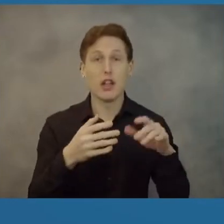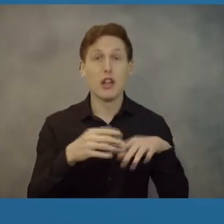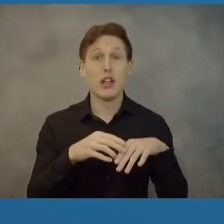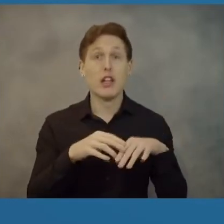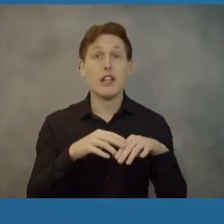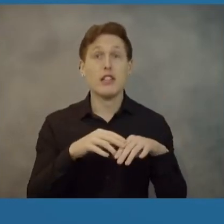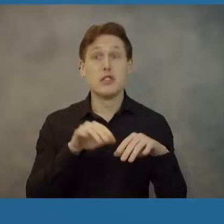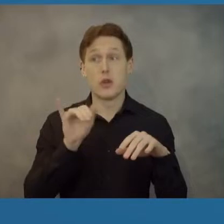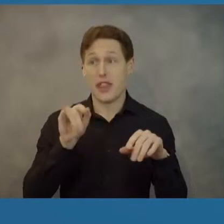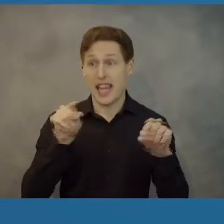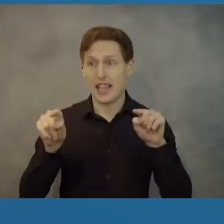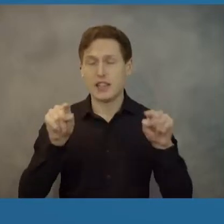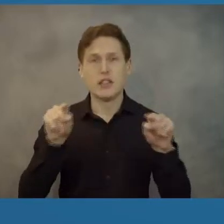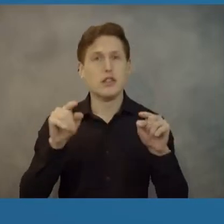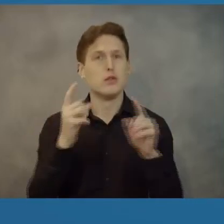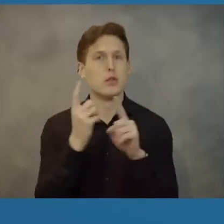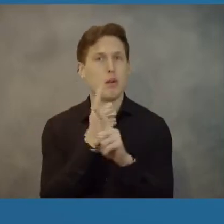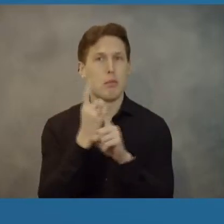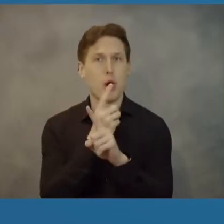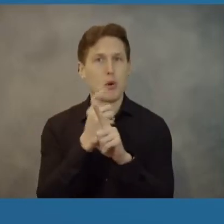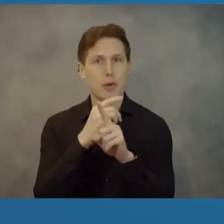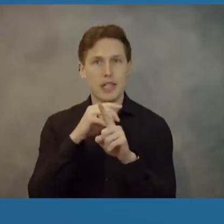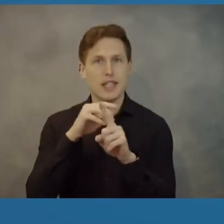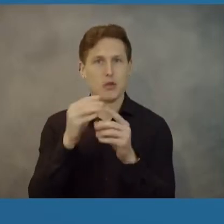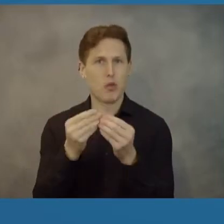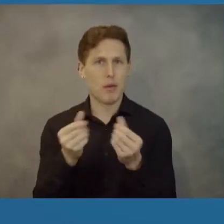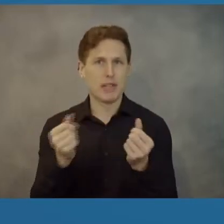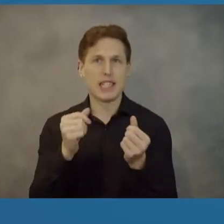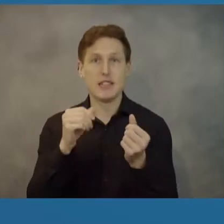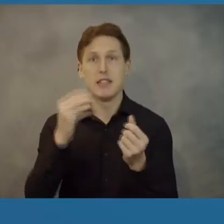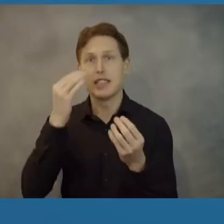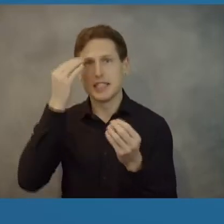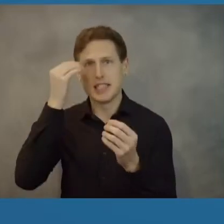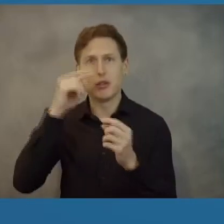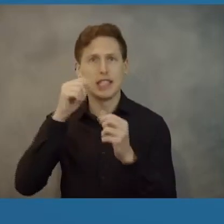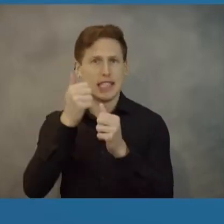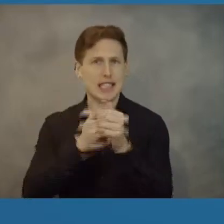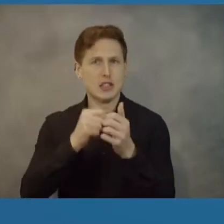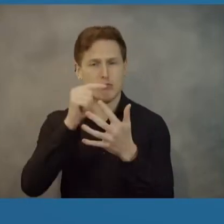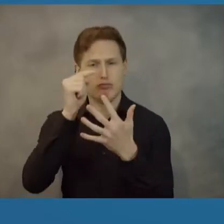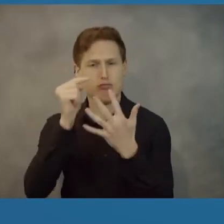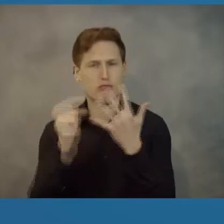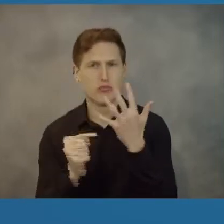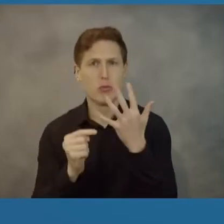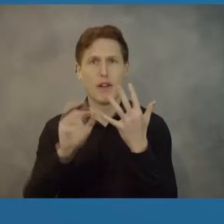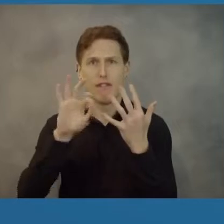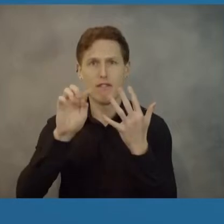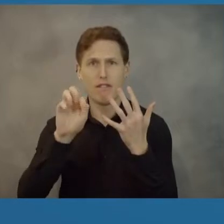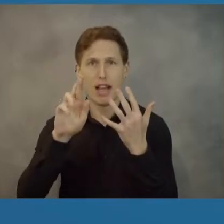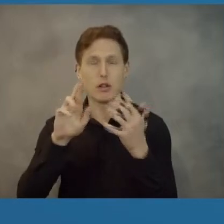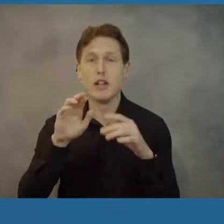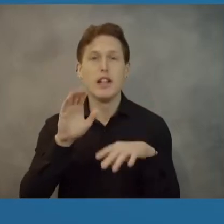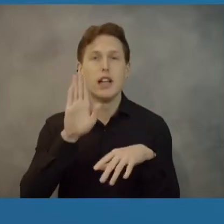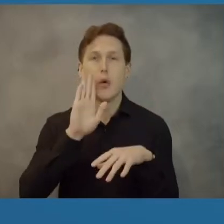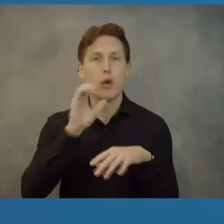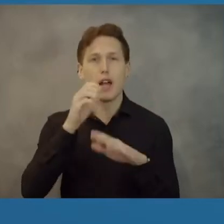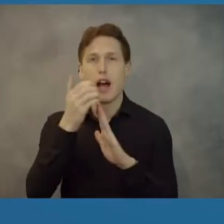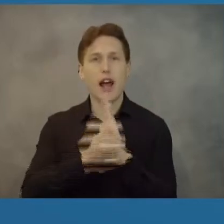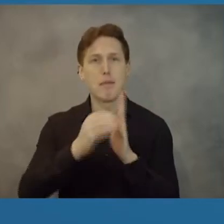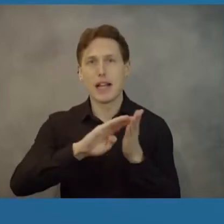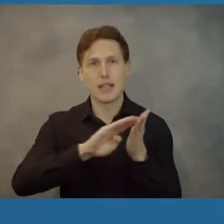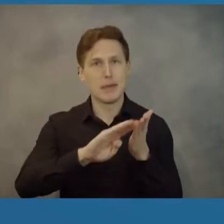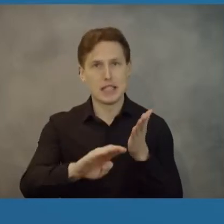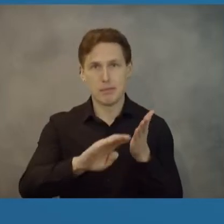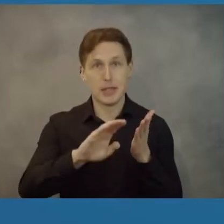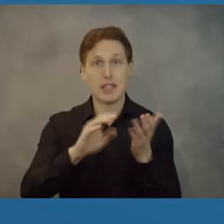remedy that's appropriate, considering all of those factors. So it is not going to be the case that these cases will automatically be dismissed,